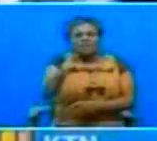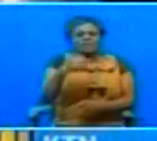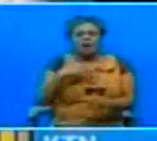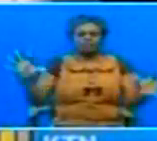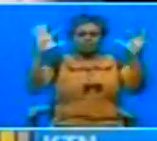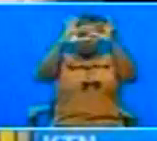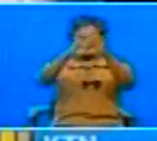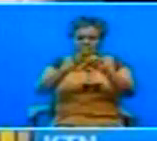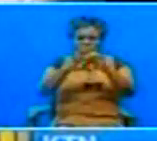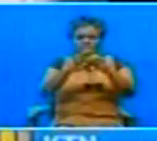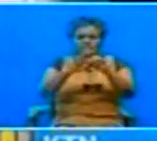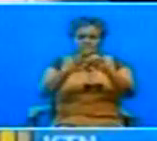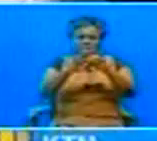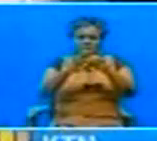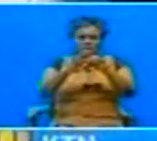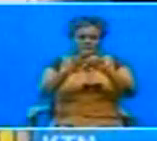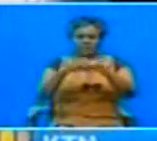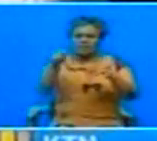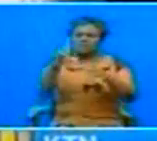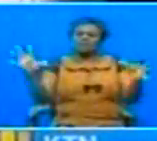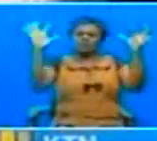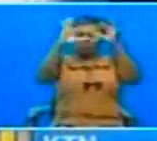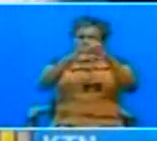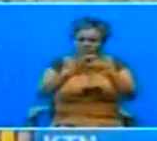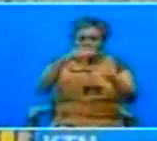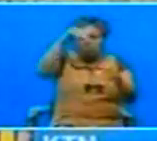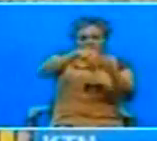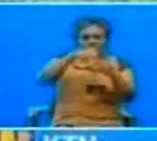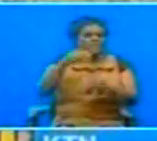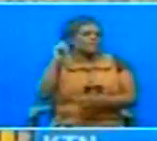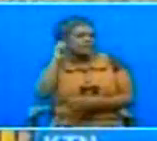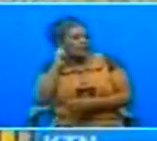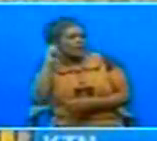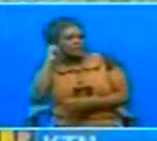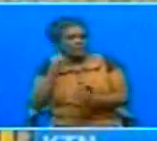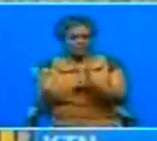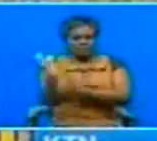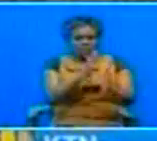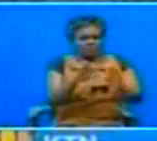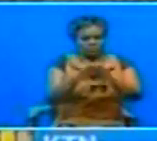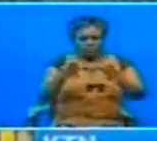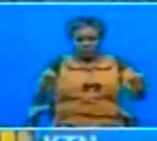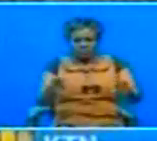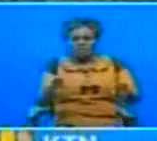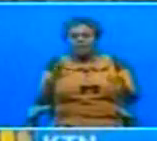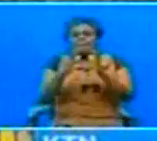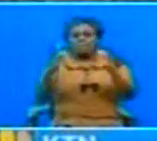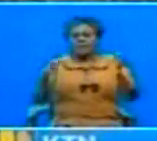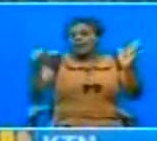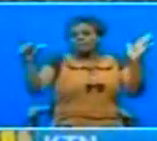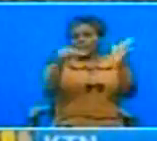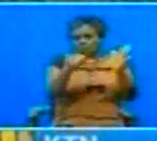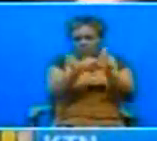uniting factor. Eh? They were a uniting factor among the Nandi. The plight of the Talai points to a much bigger